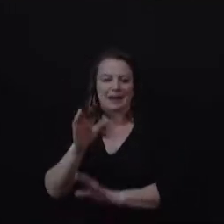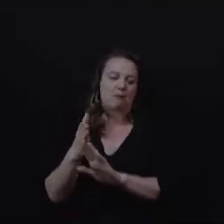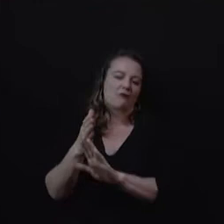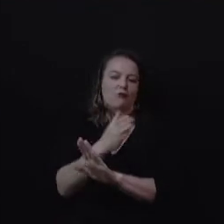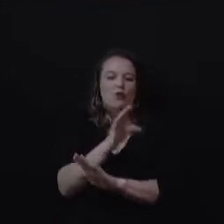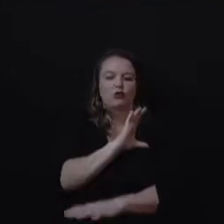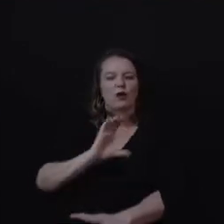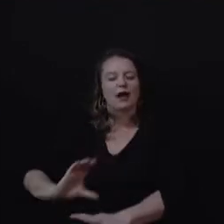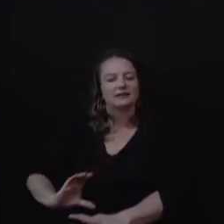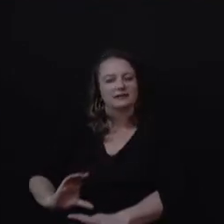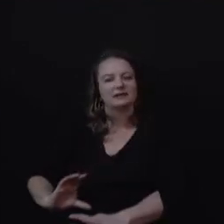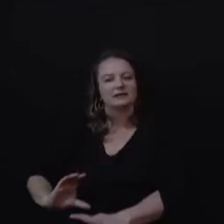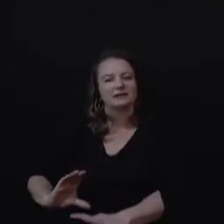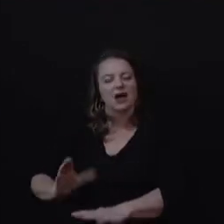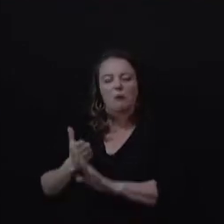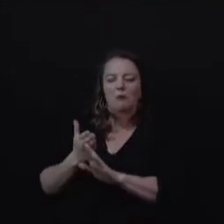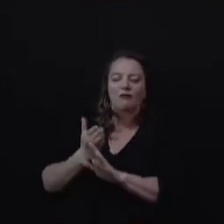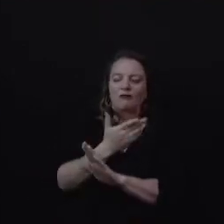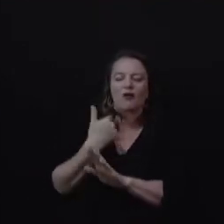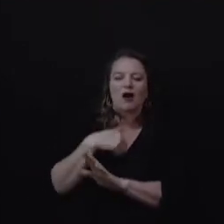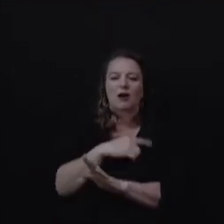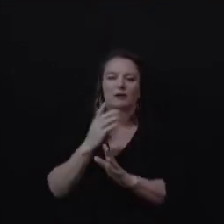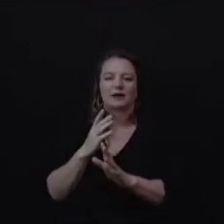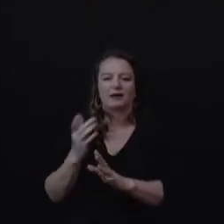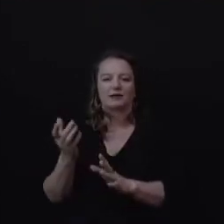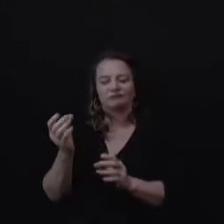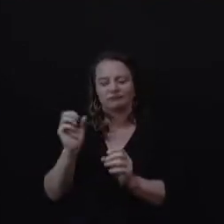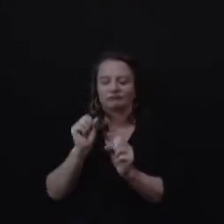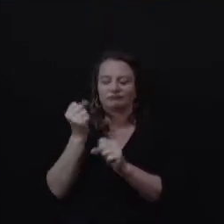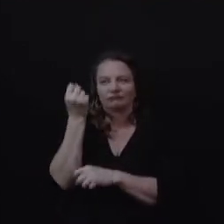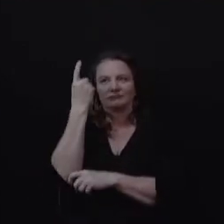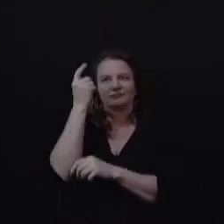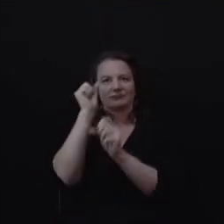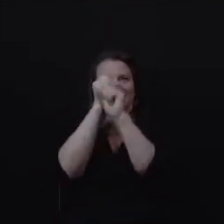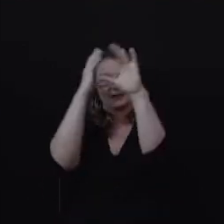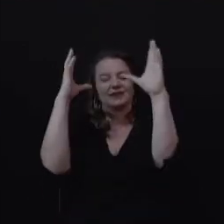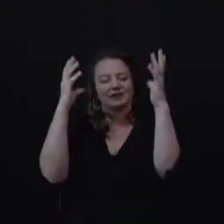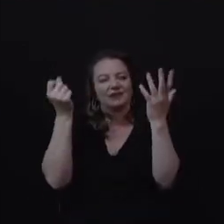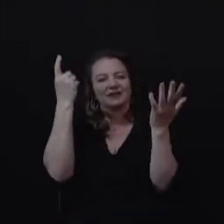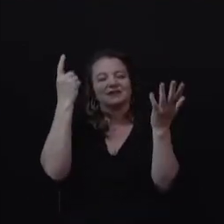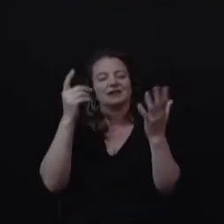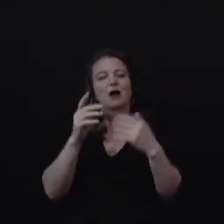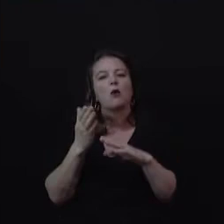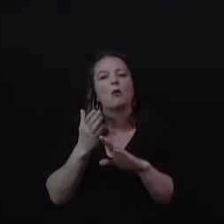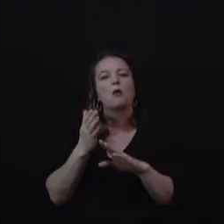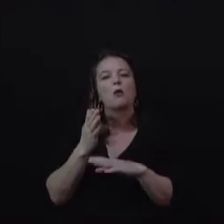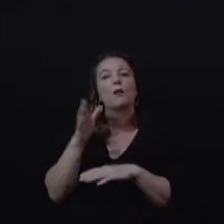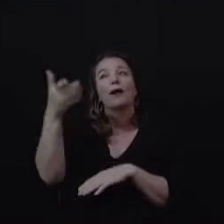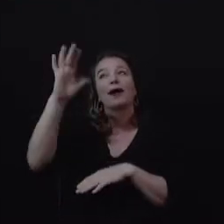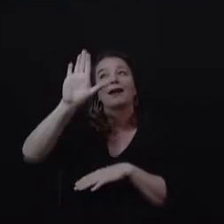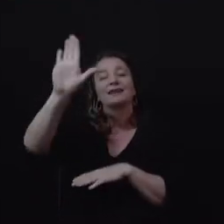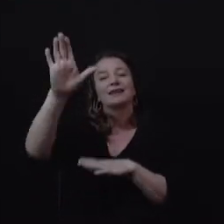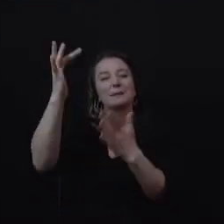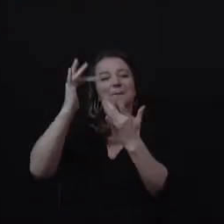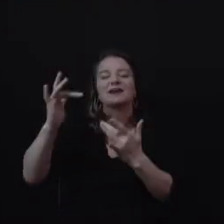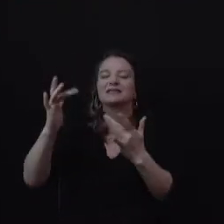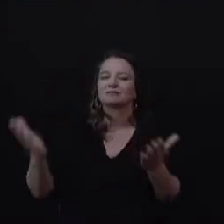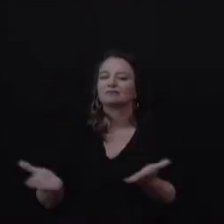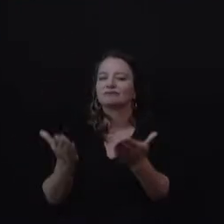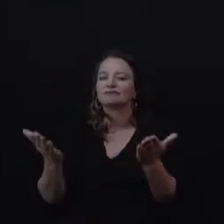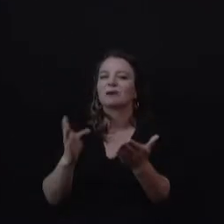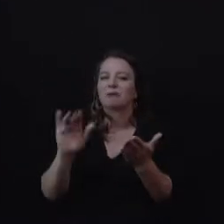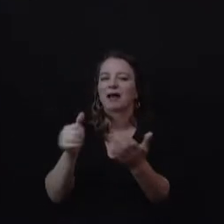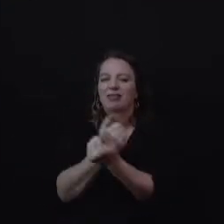Christ, before we got our stuff together, God's mercy, because it was motivated by love, what did